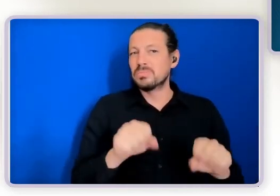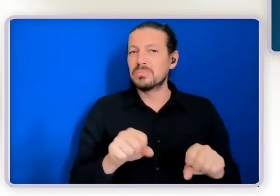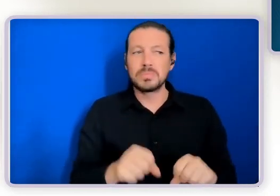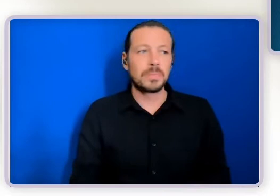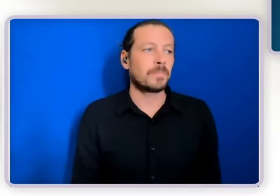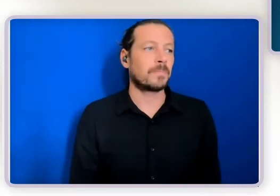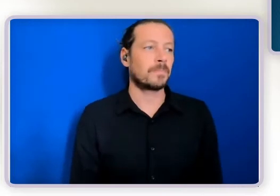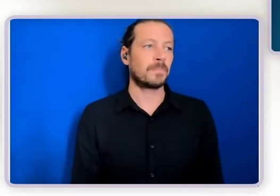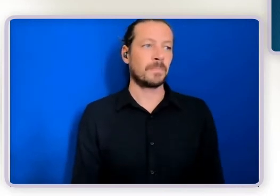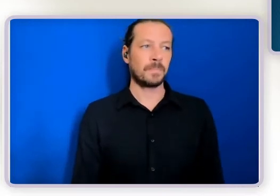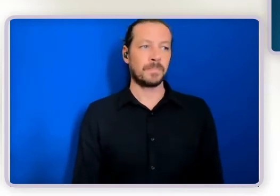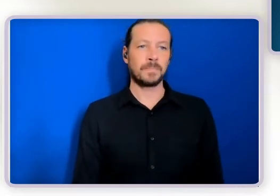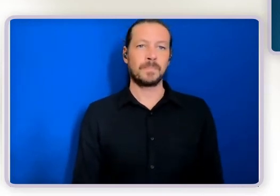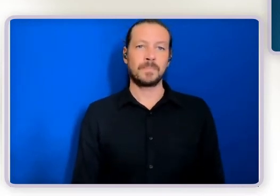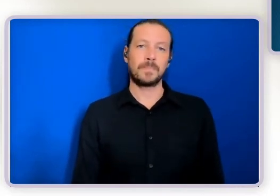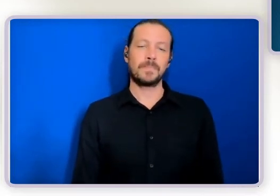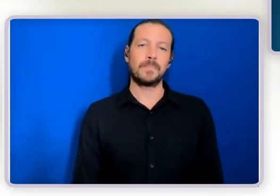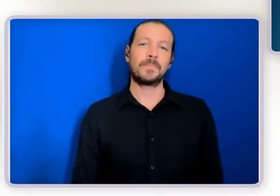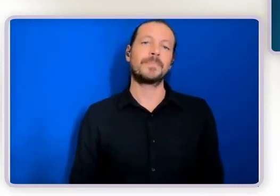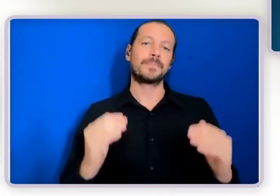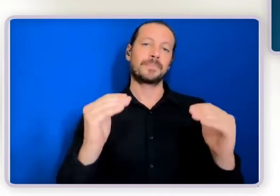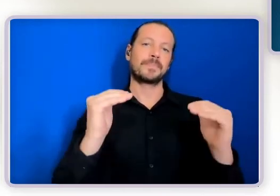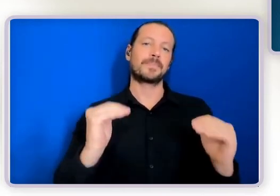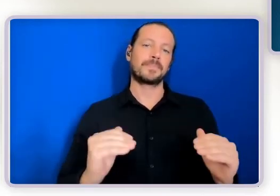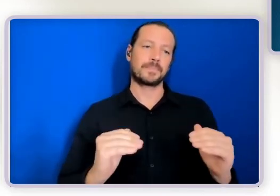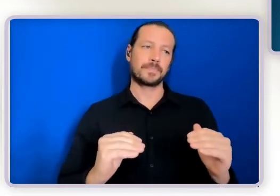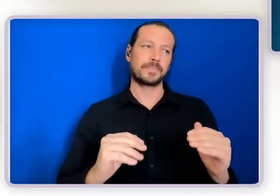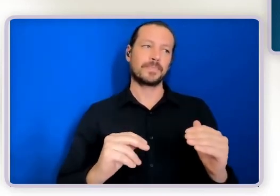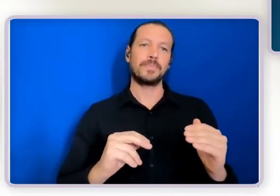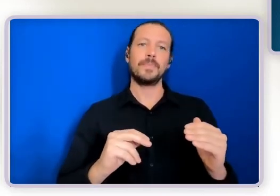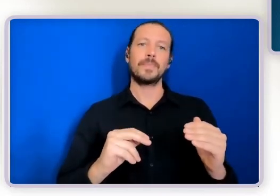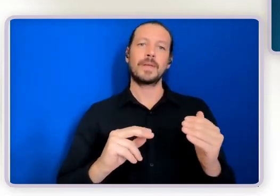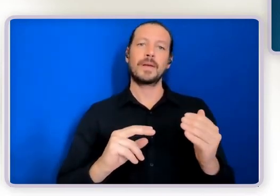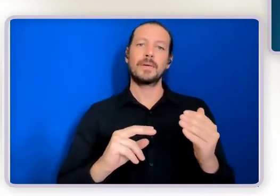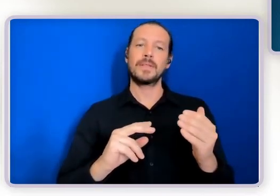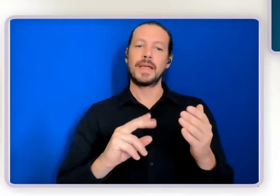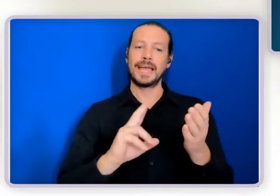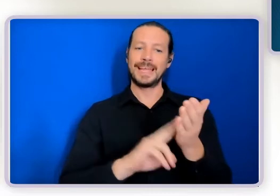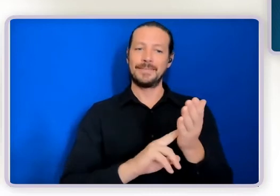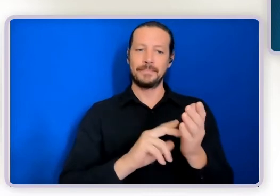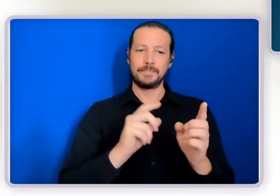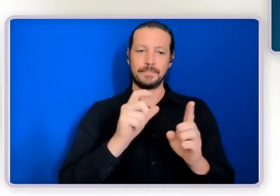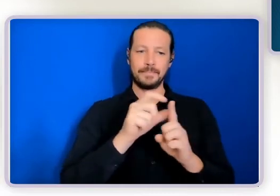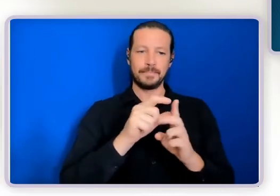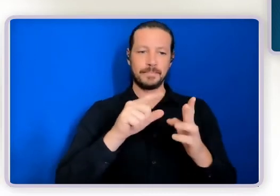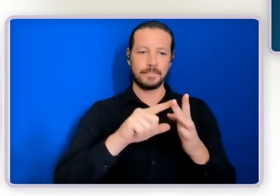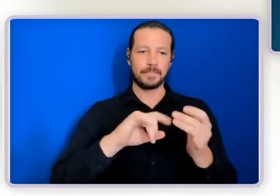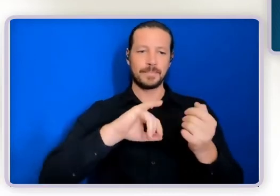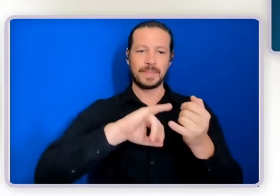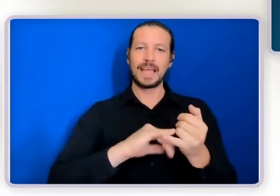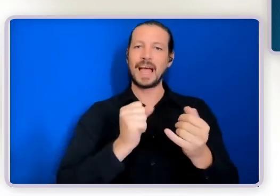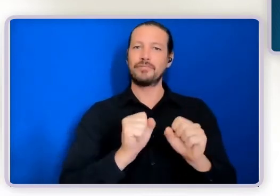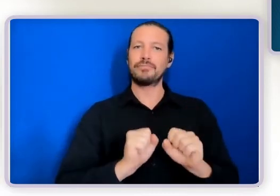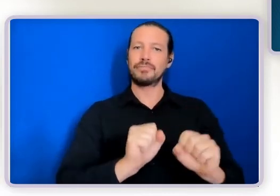And then we're talking about the NDI, the Act that governs the NDIS, and the